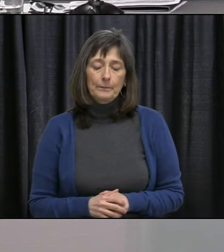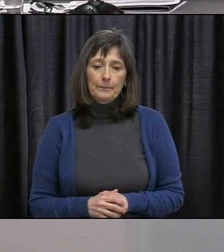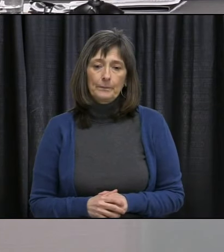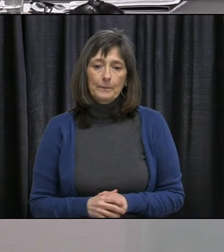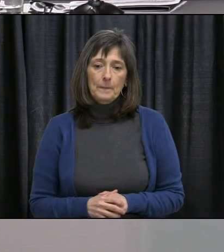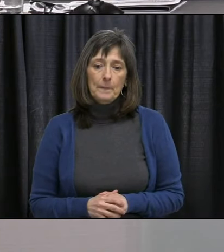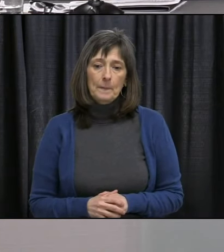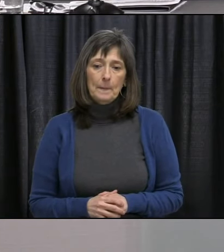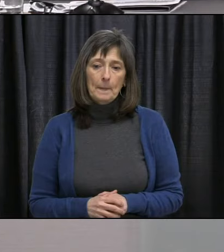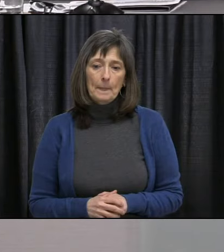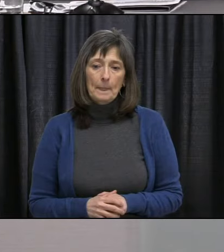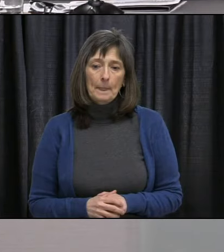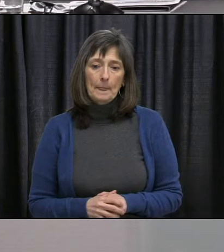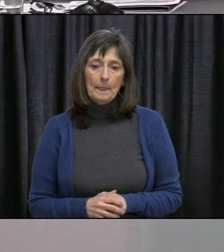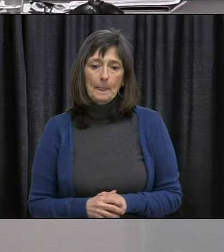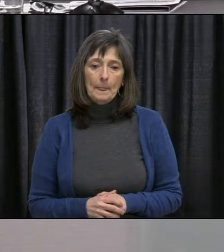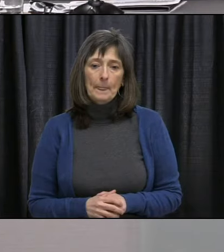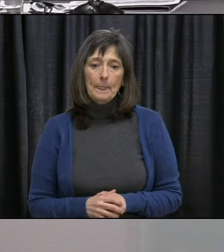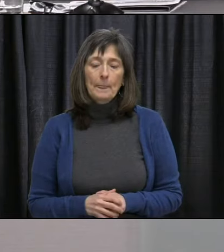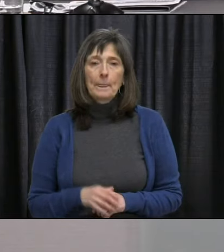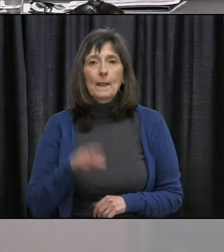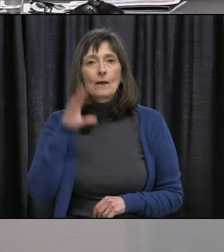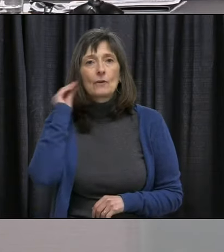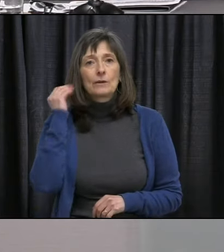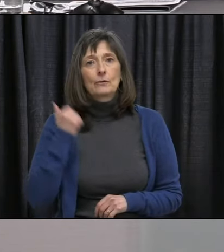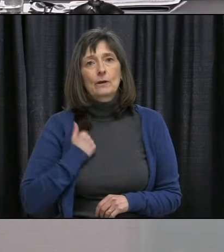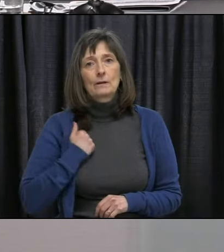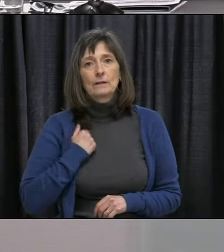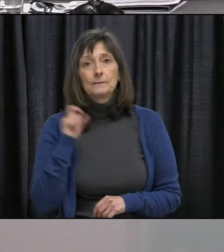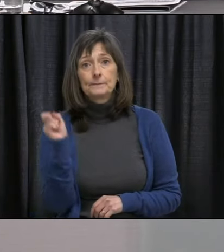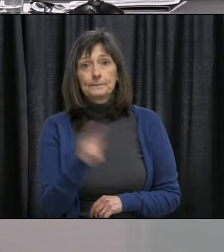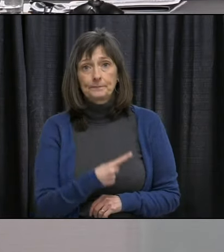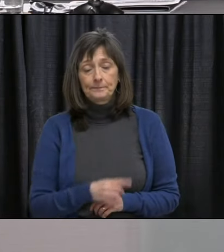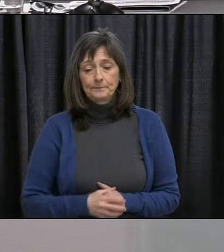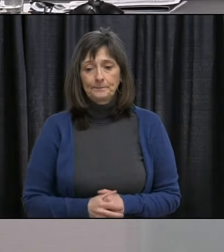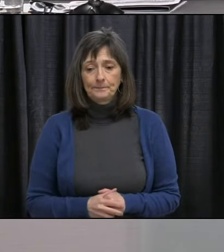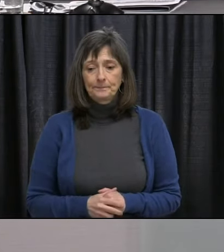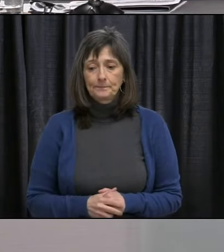Our next questions are from Patrick Butler of Radio Canada. Please go ahead.